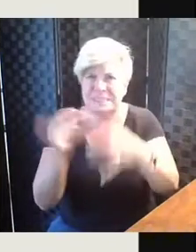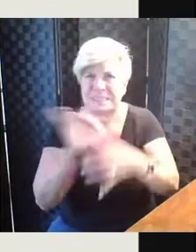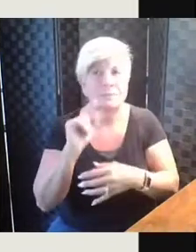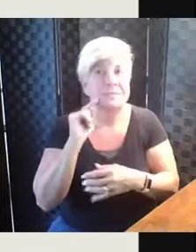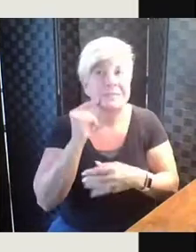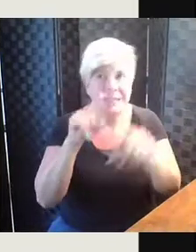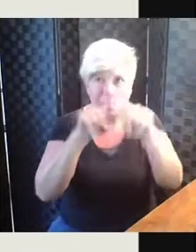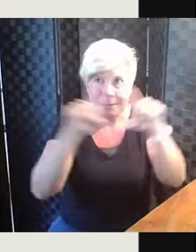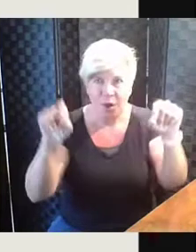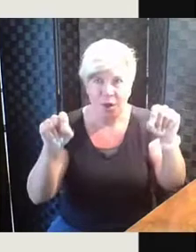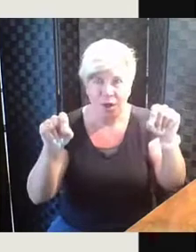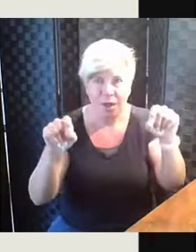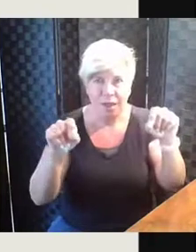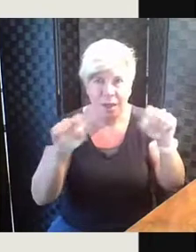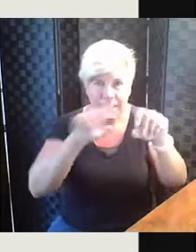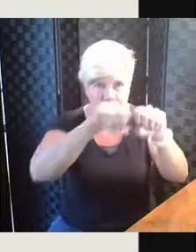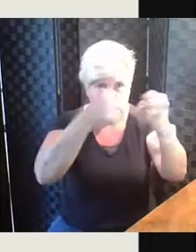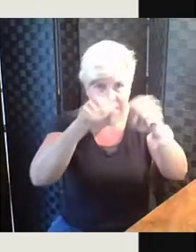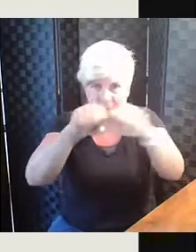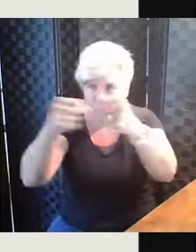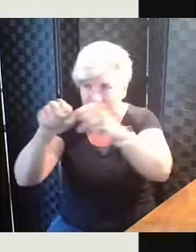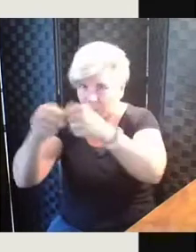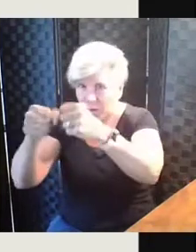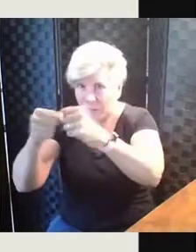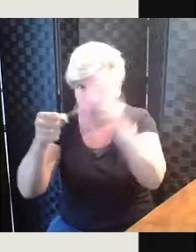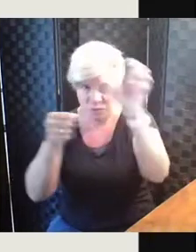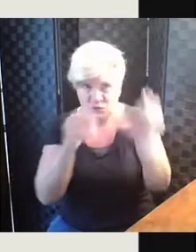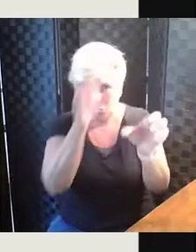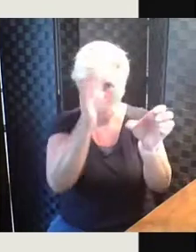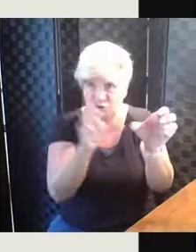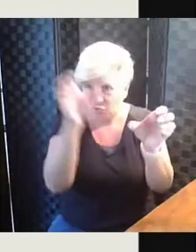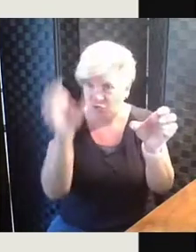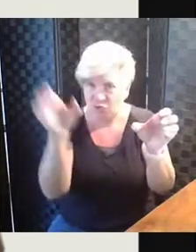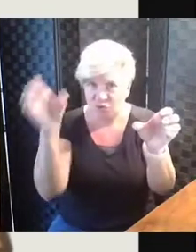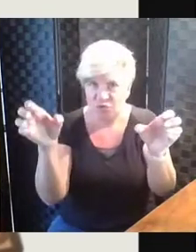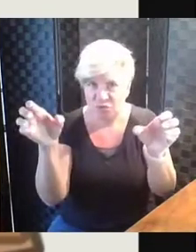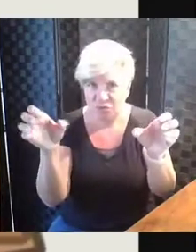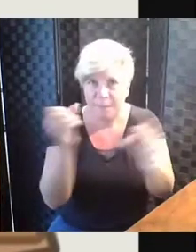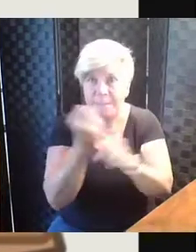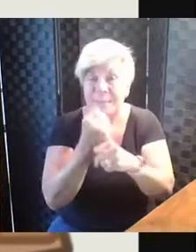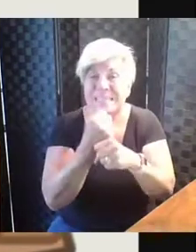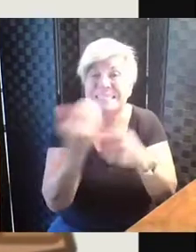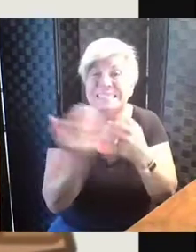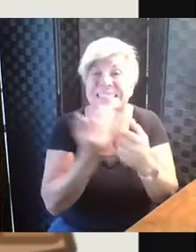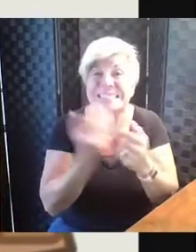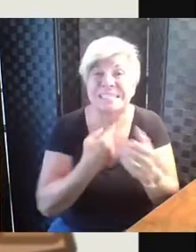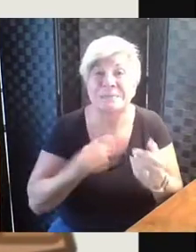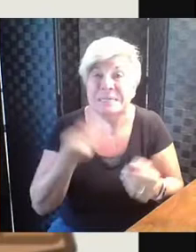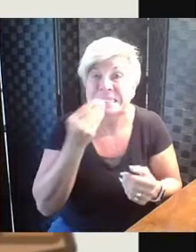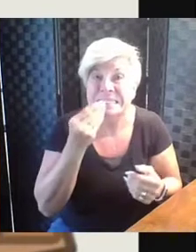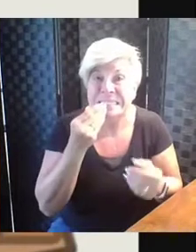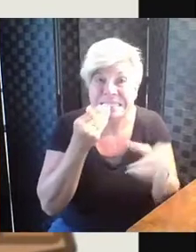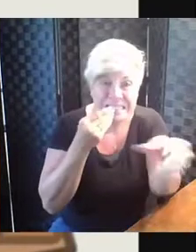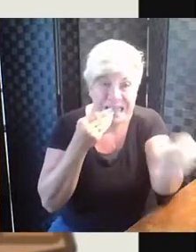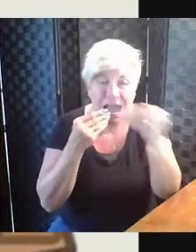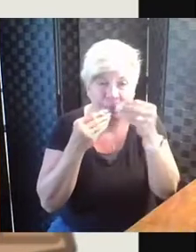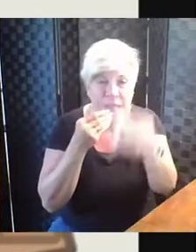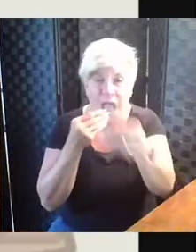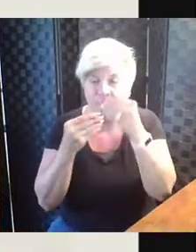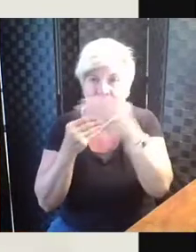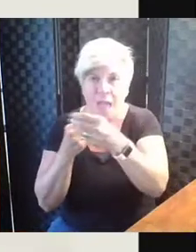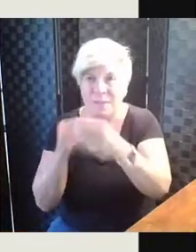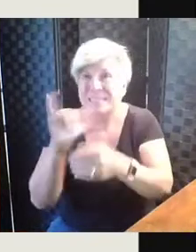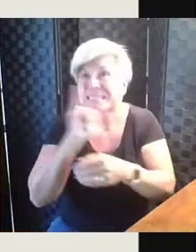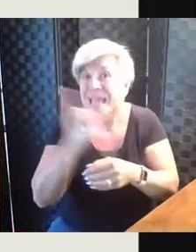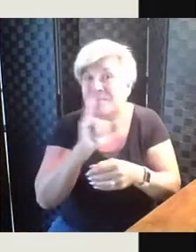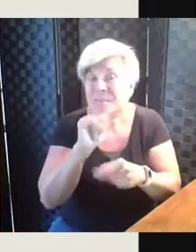bar and when I break it into chunks. This makes it easier for me to eat. Now we're going to do the